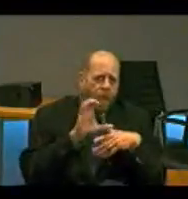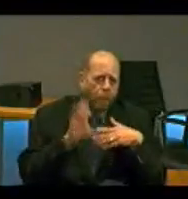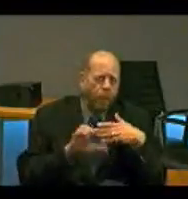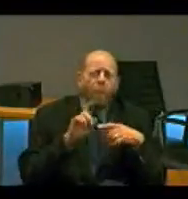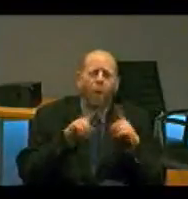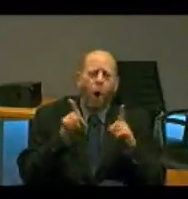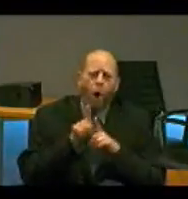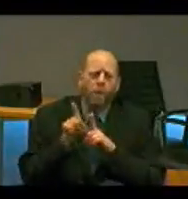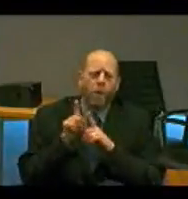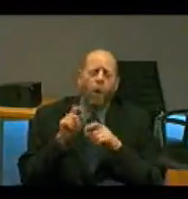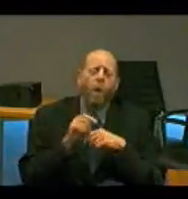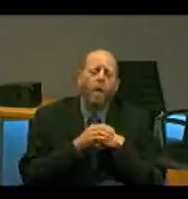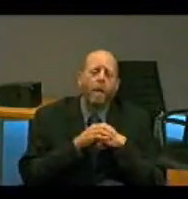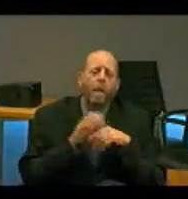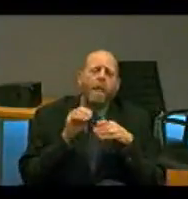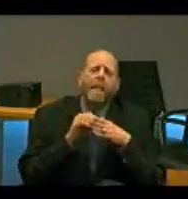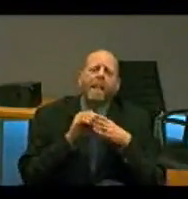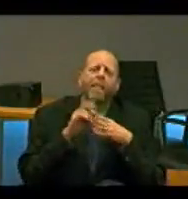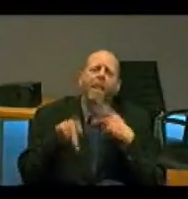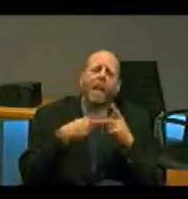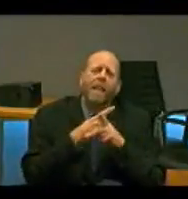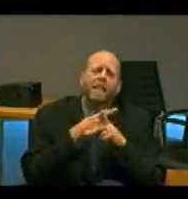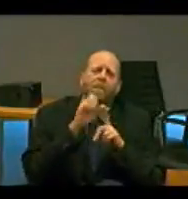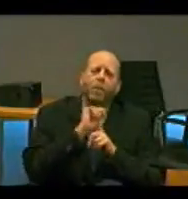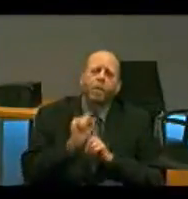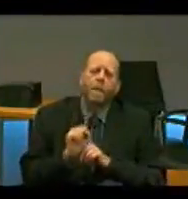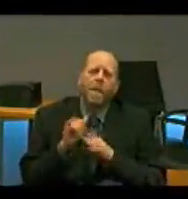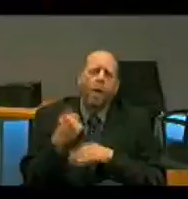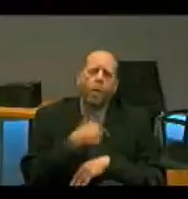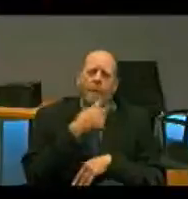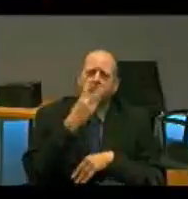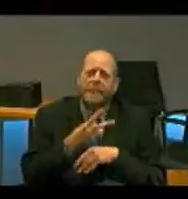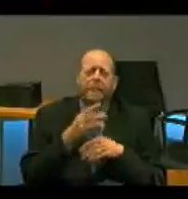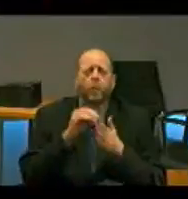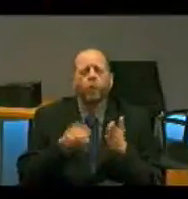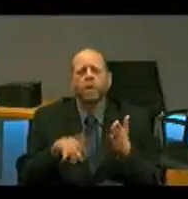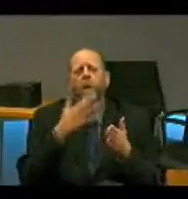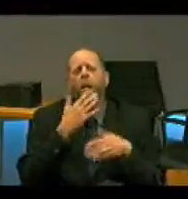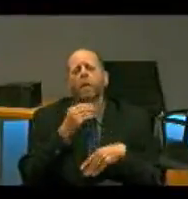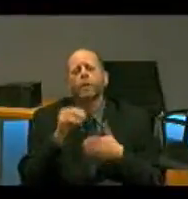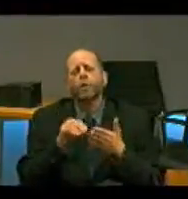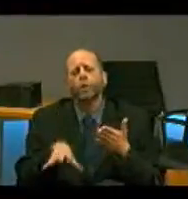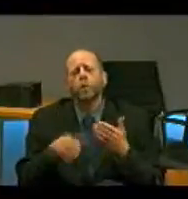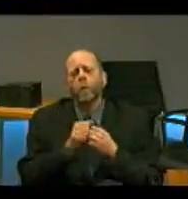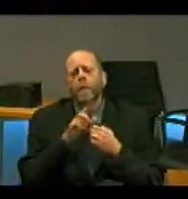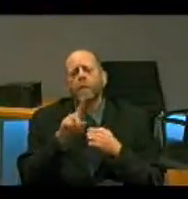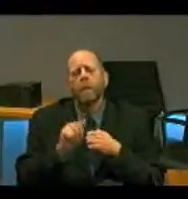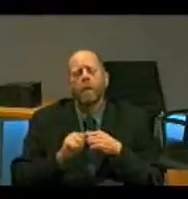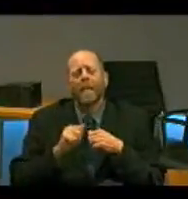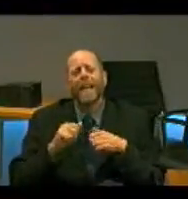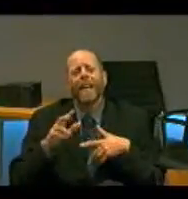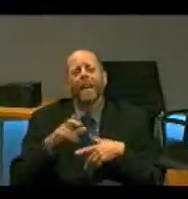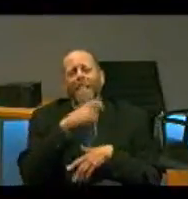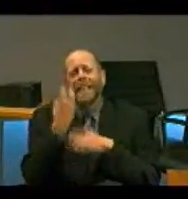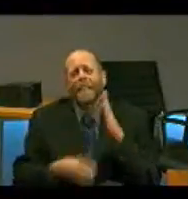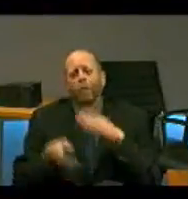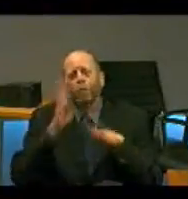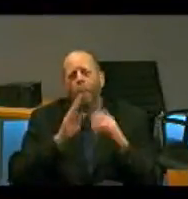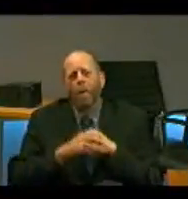consequences, but also in the kinds of circumstances in which we see students of color and students with disability getting in